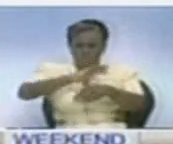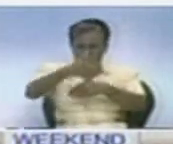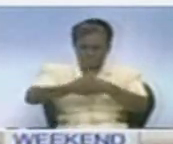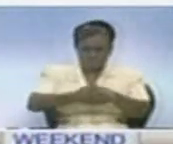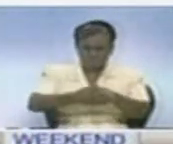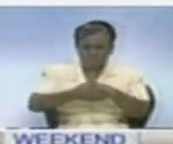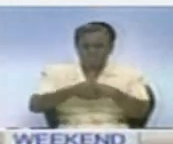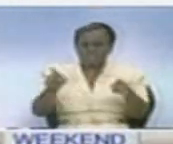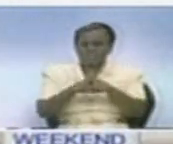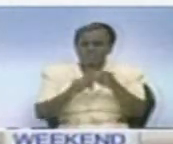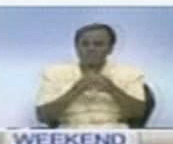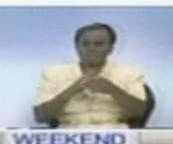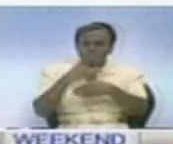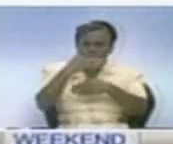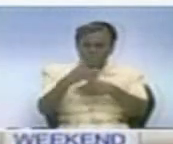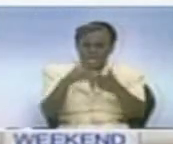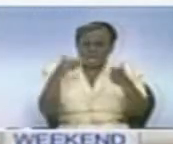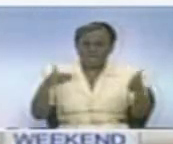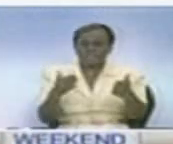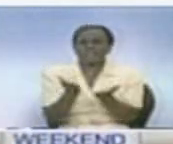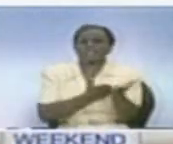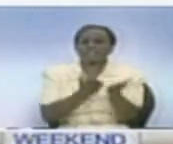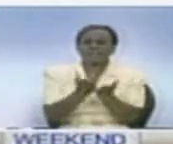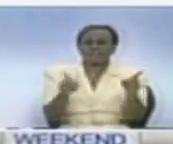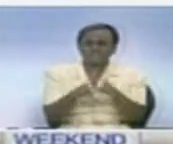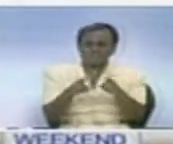goes beyond the mandate of the Kenyan Prison Service as presently constituted.